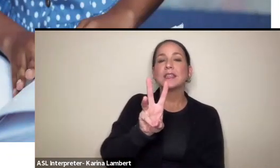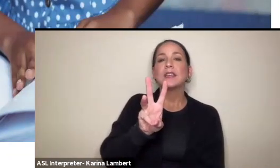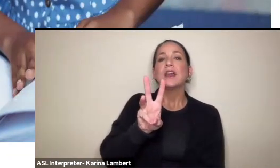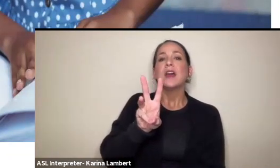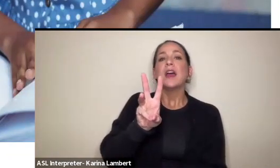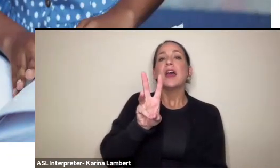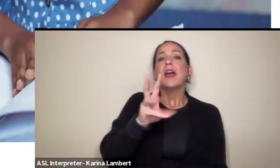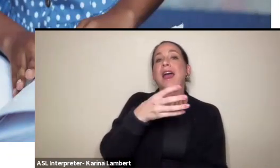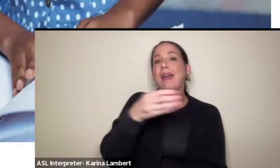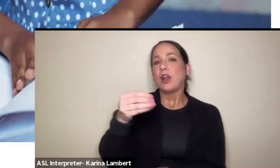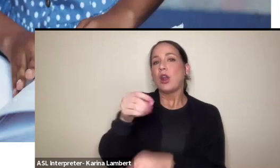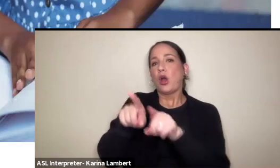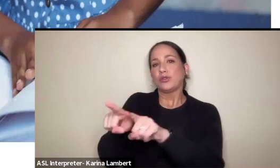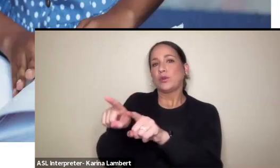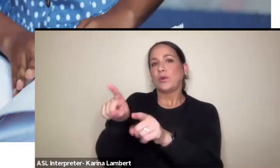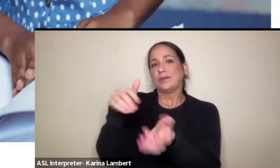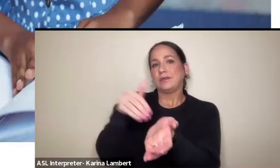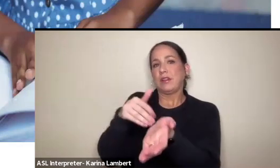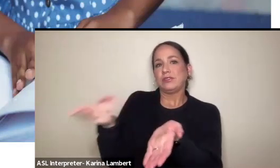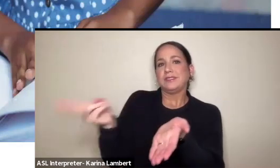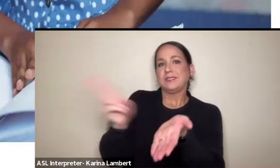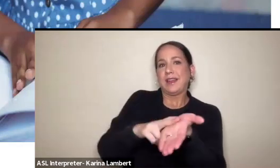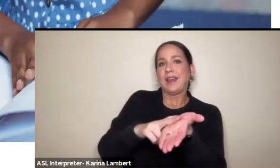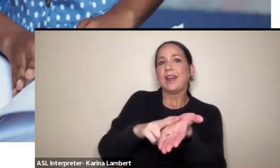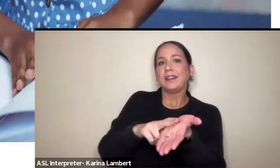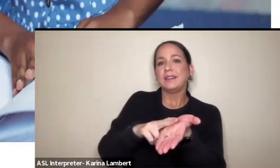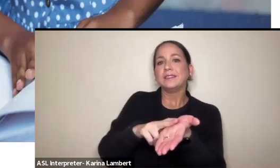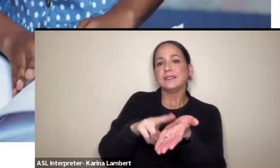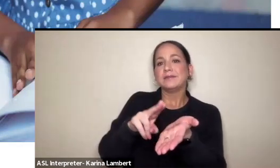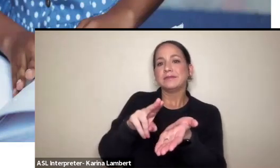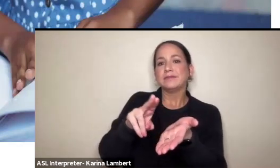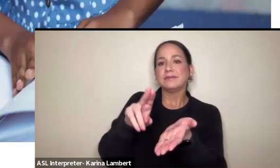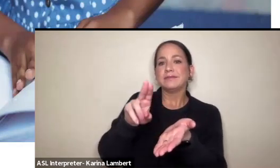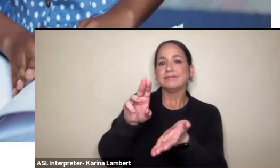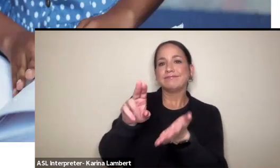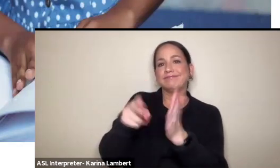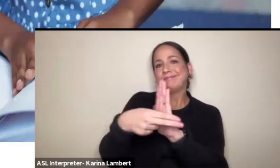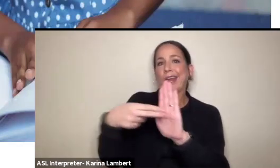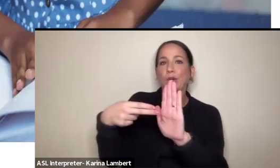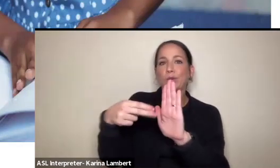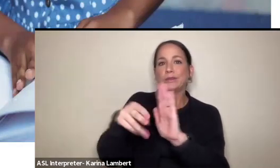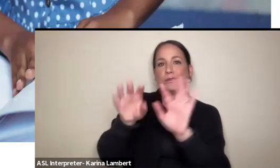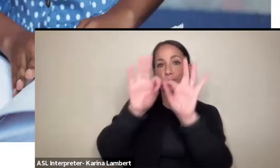a physician diagnosis form. Okay. All right.